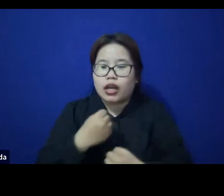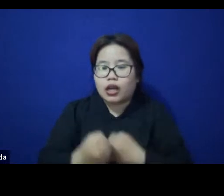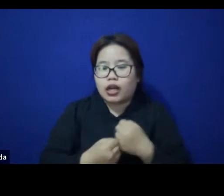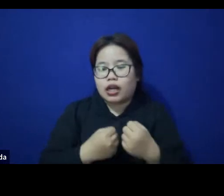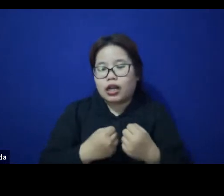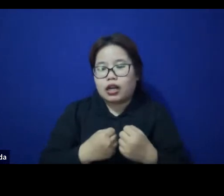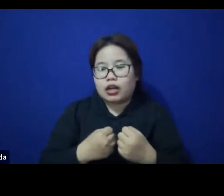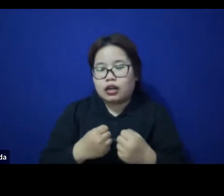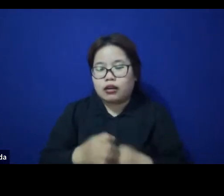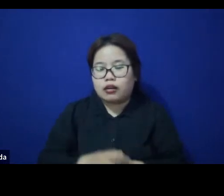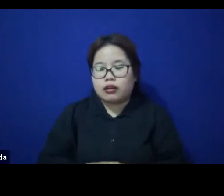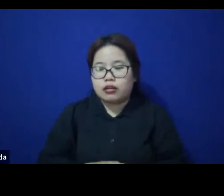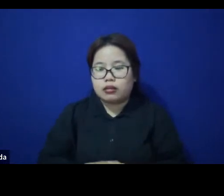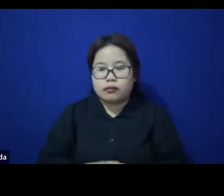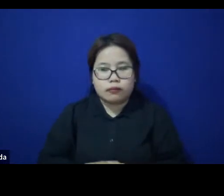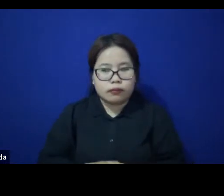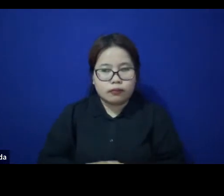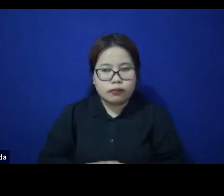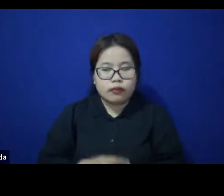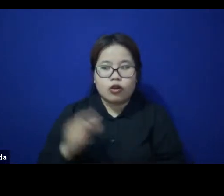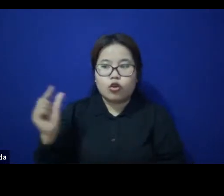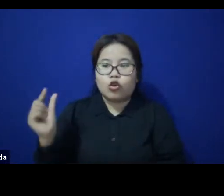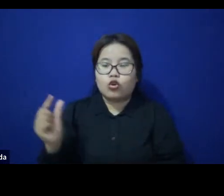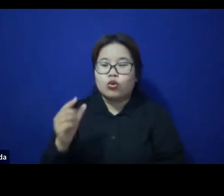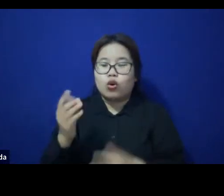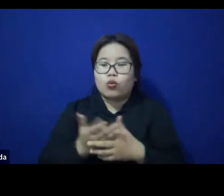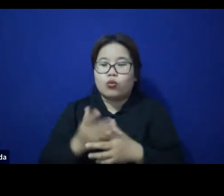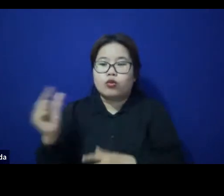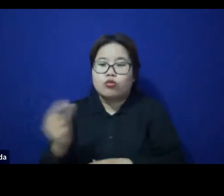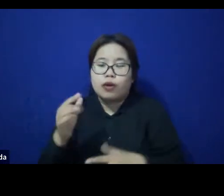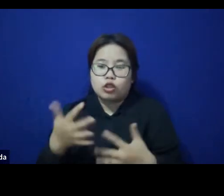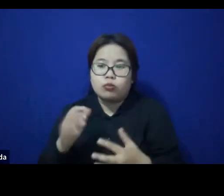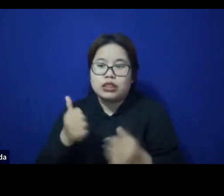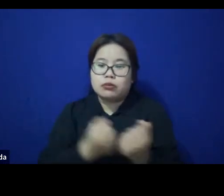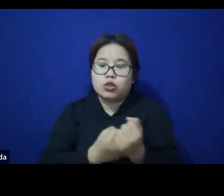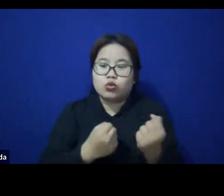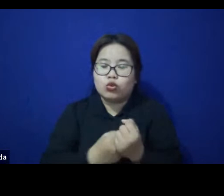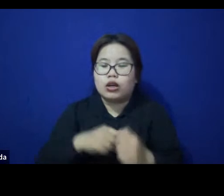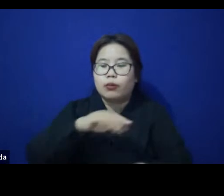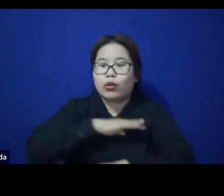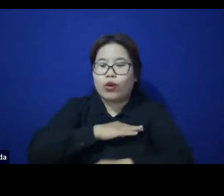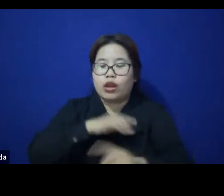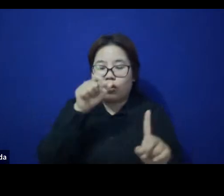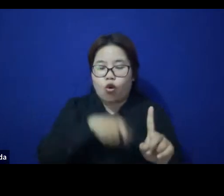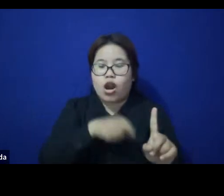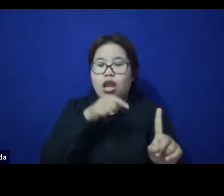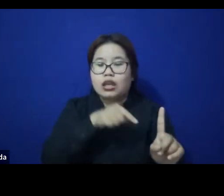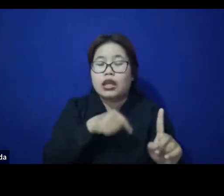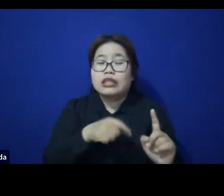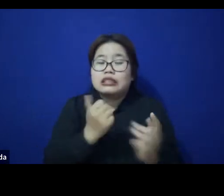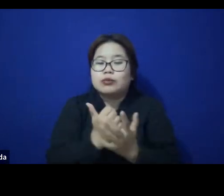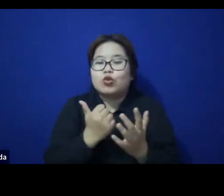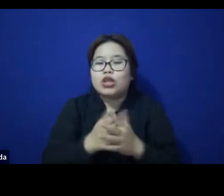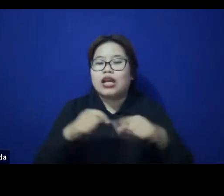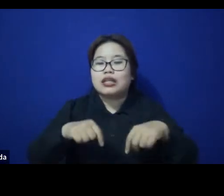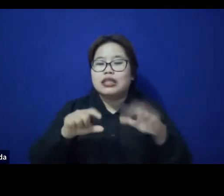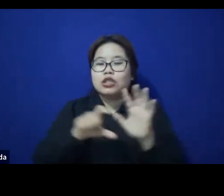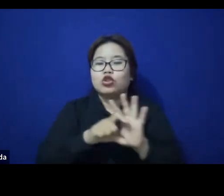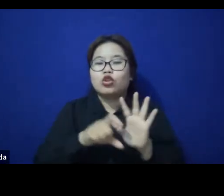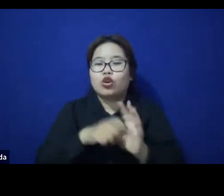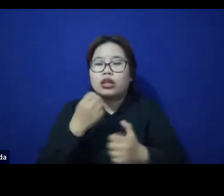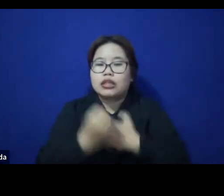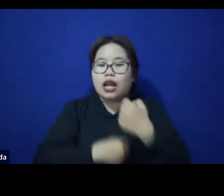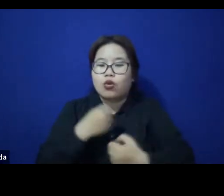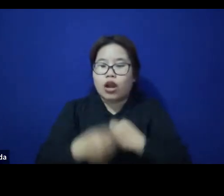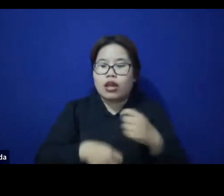person needed. So I might just, here's an example of what this person was going through when they would arrive